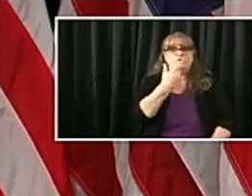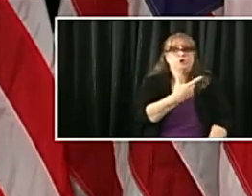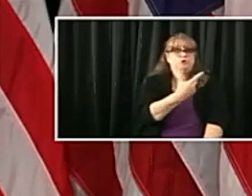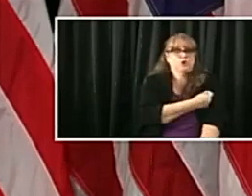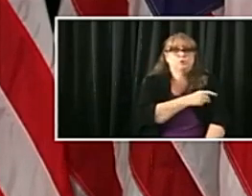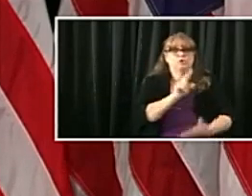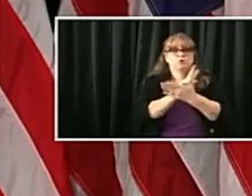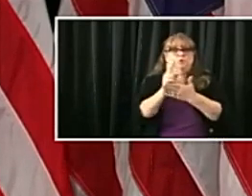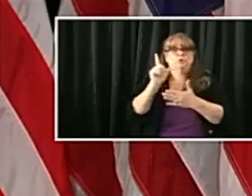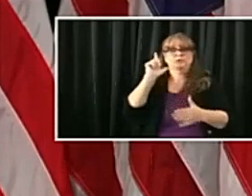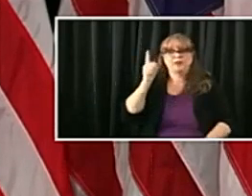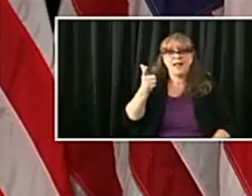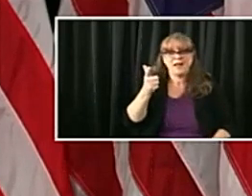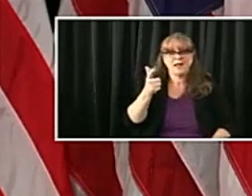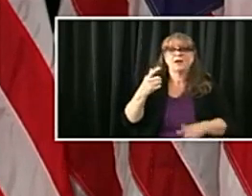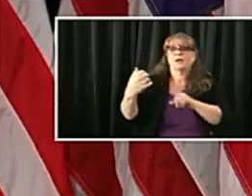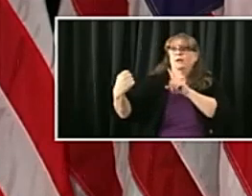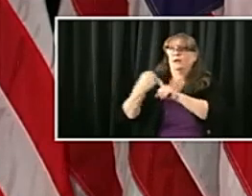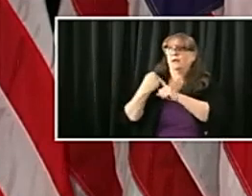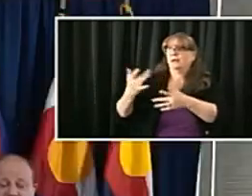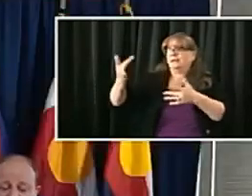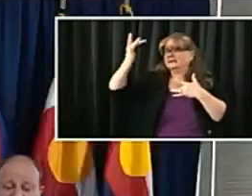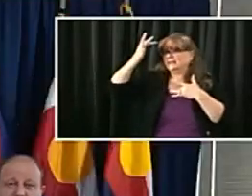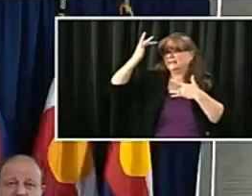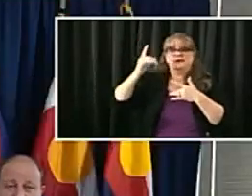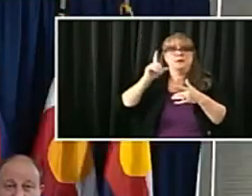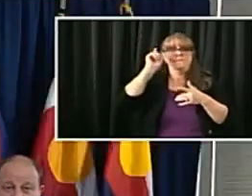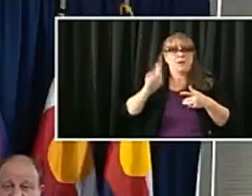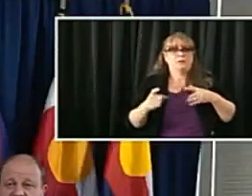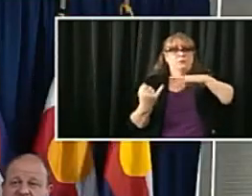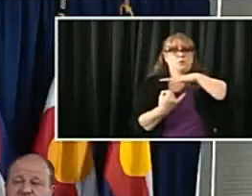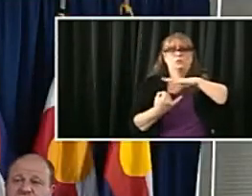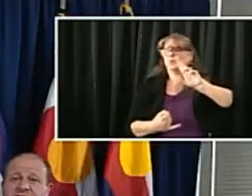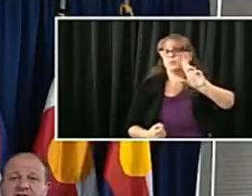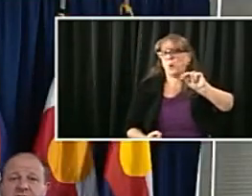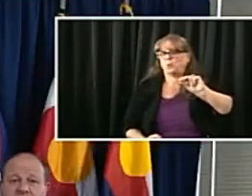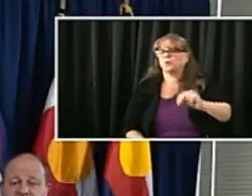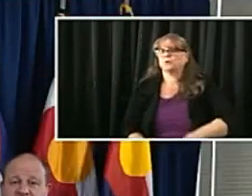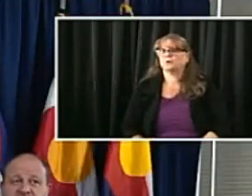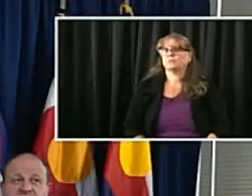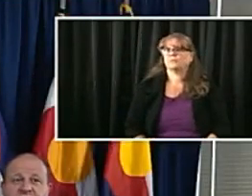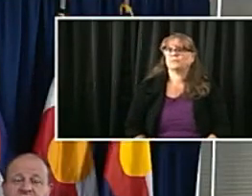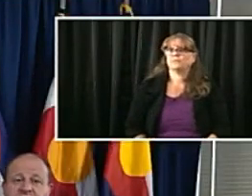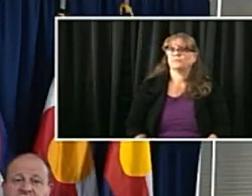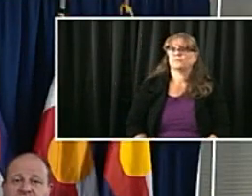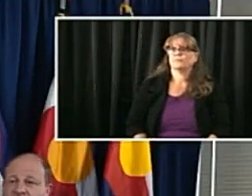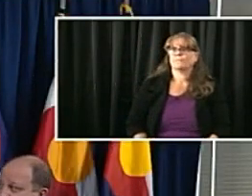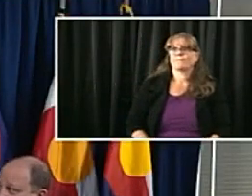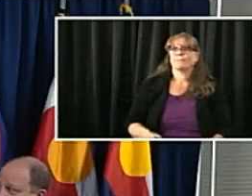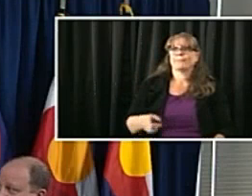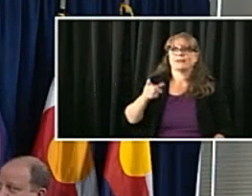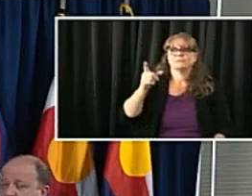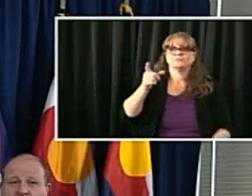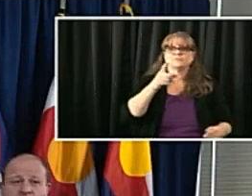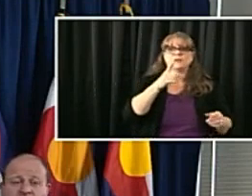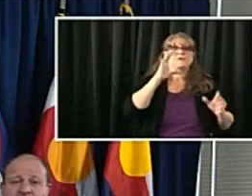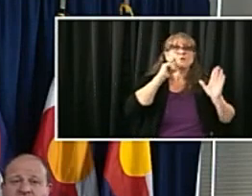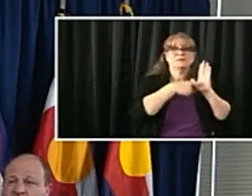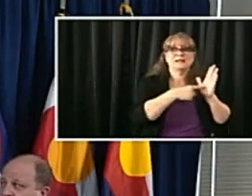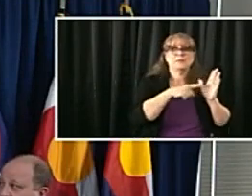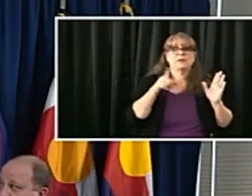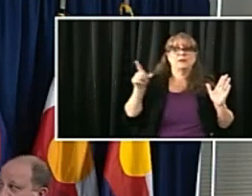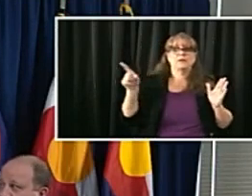exposure, you would no longer be required to quarantine. And so to be clear, schools are low risk settings. When she says high risk settings, it means like a nursing home where there